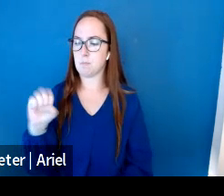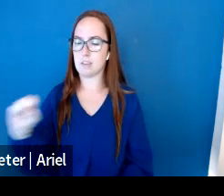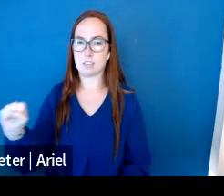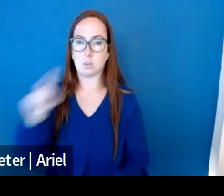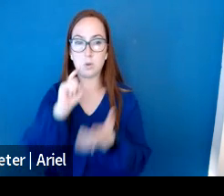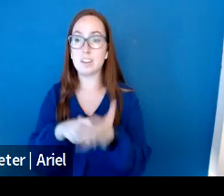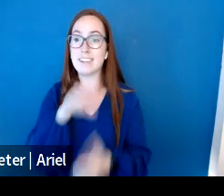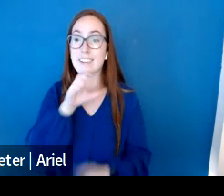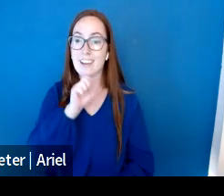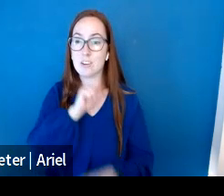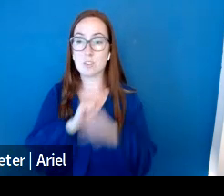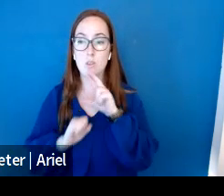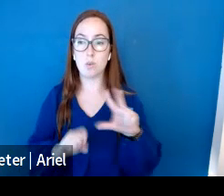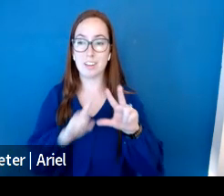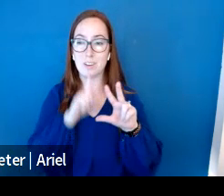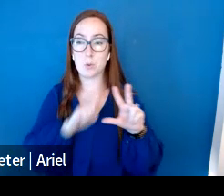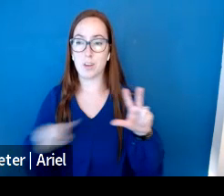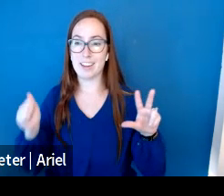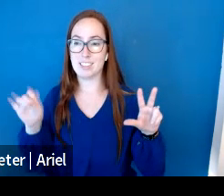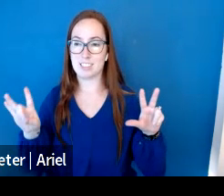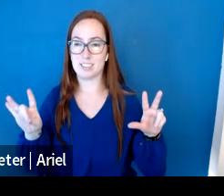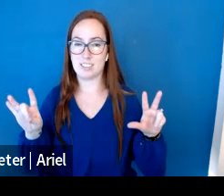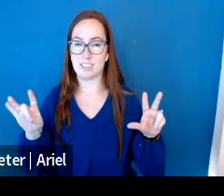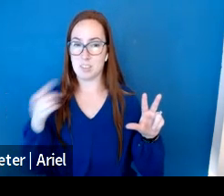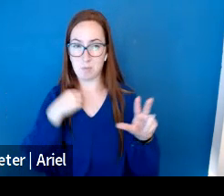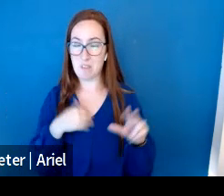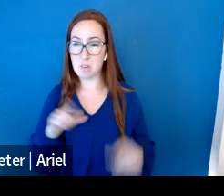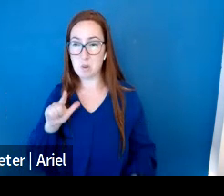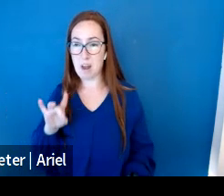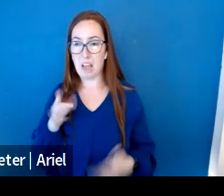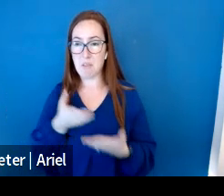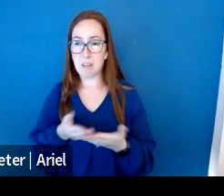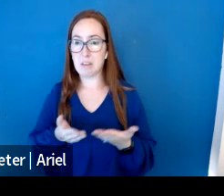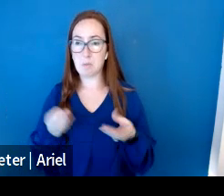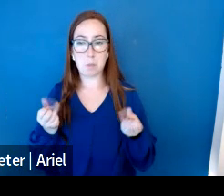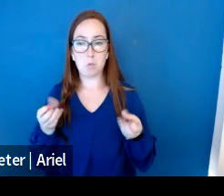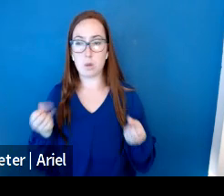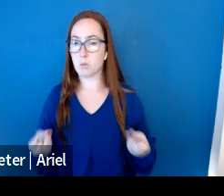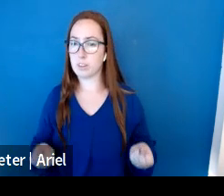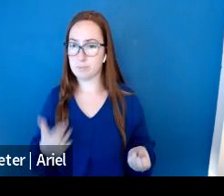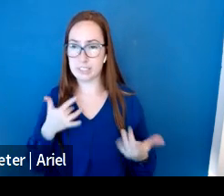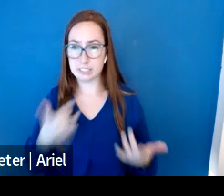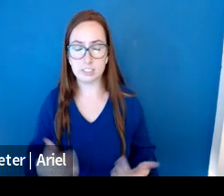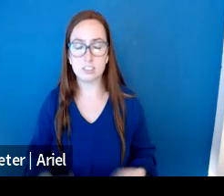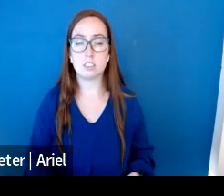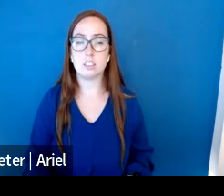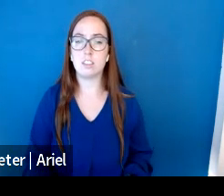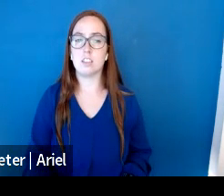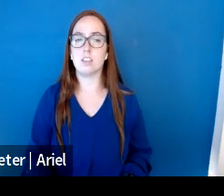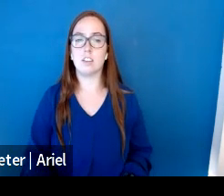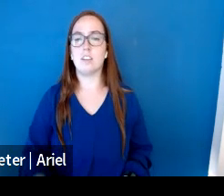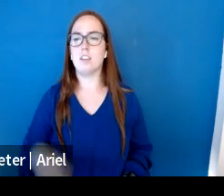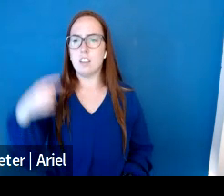to 18. It consists of only 28 items, so it's fairly quick to give. It's used to quickly